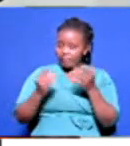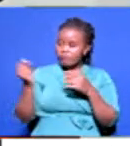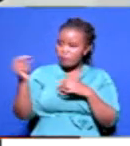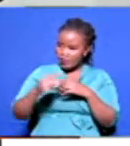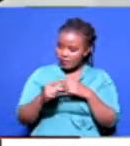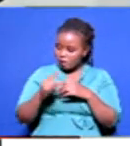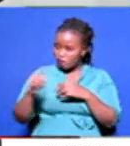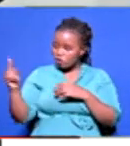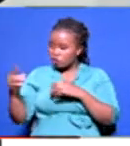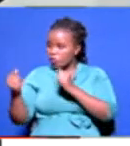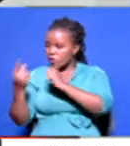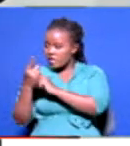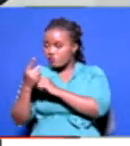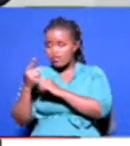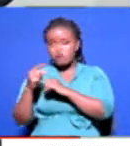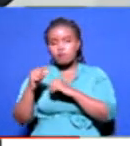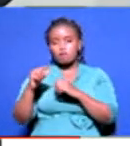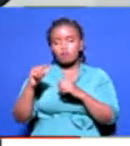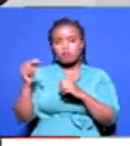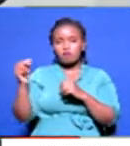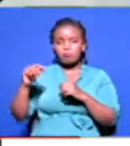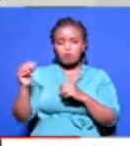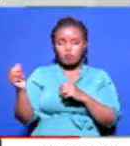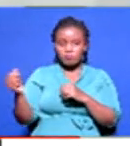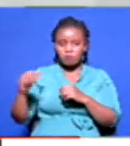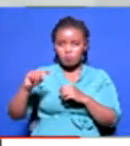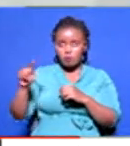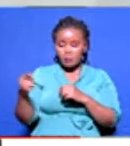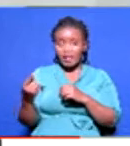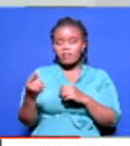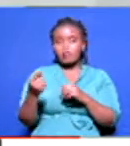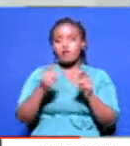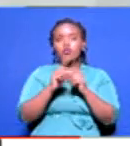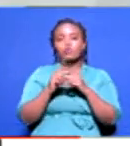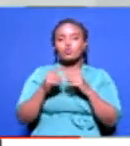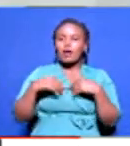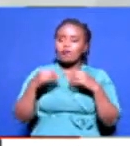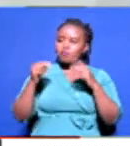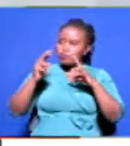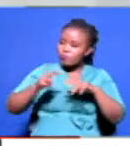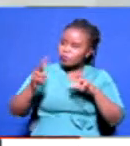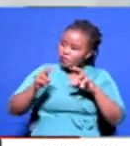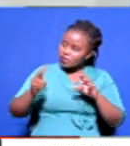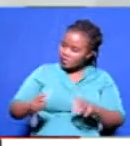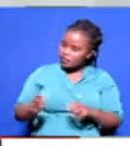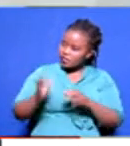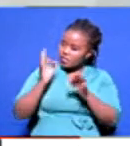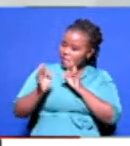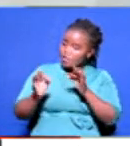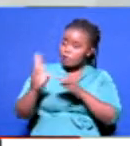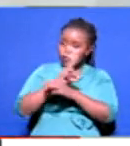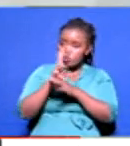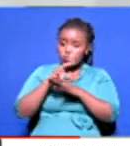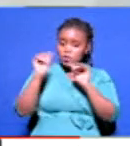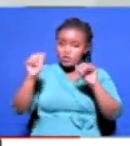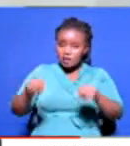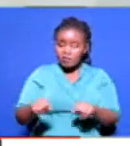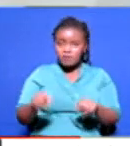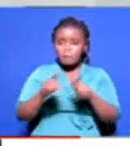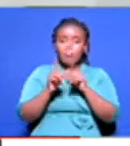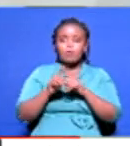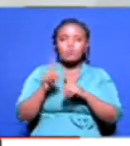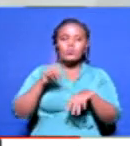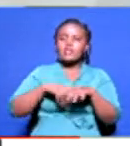Research Institute is conducting research to ascertain whether they can be administered. This even as the daily vaccine